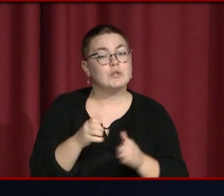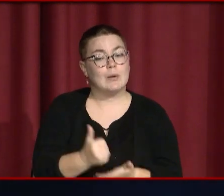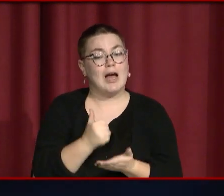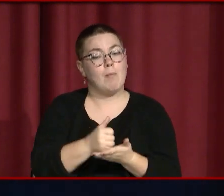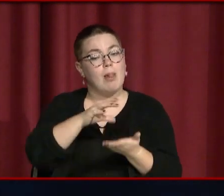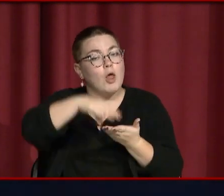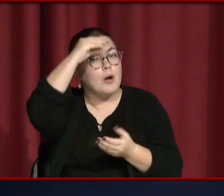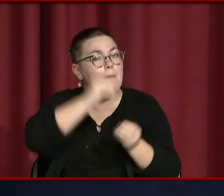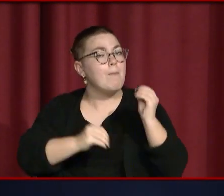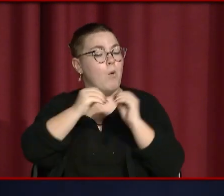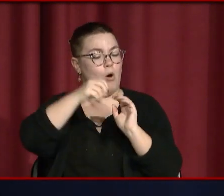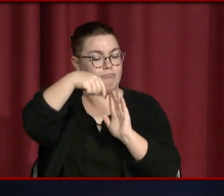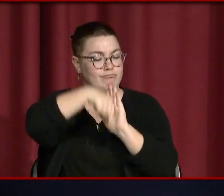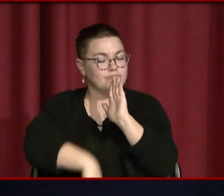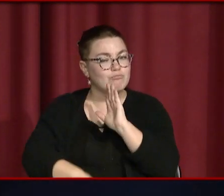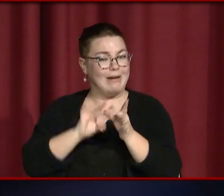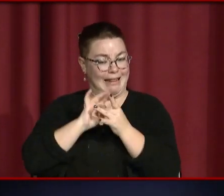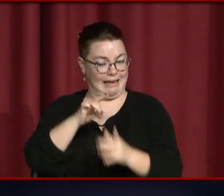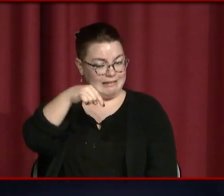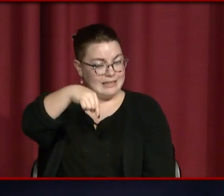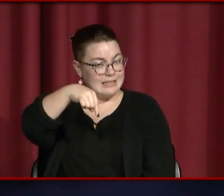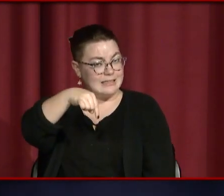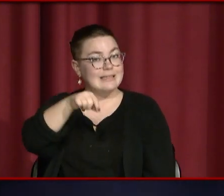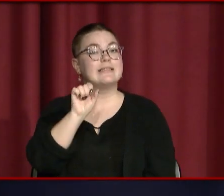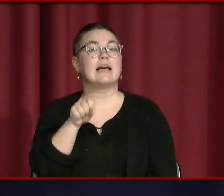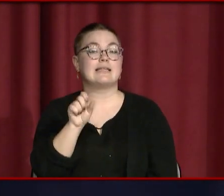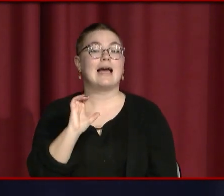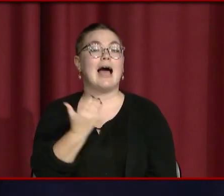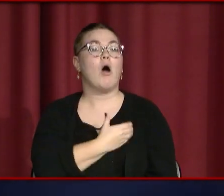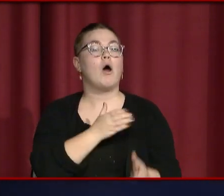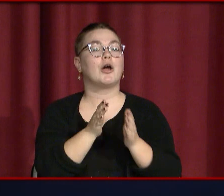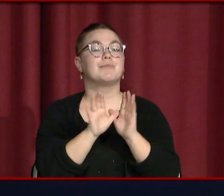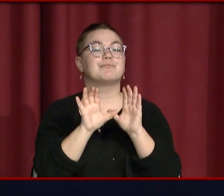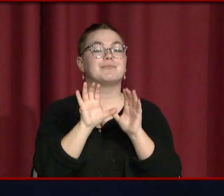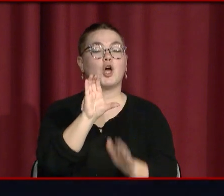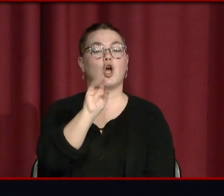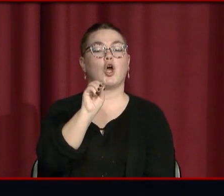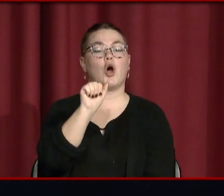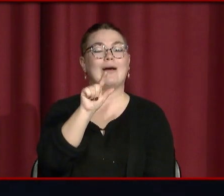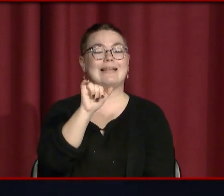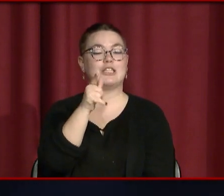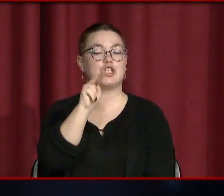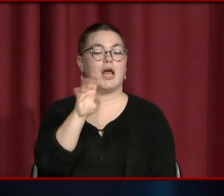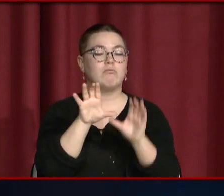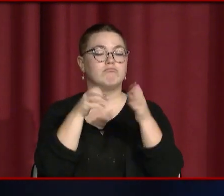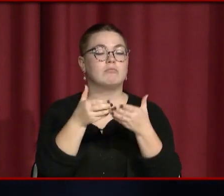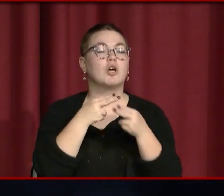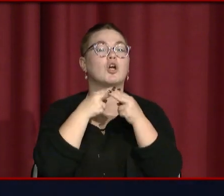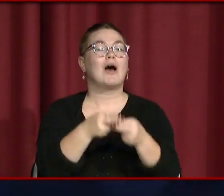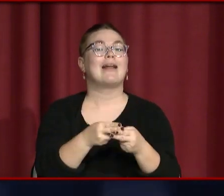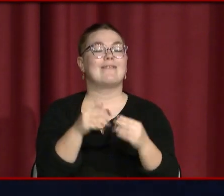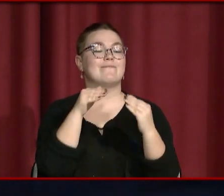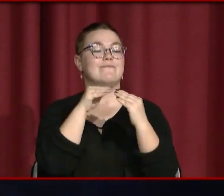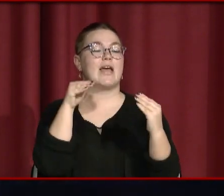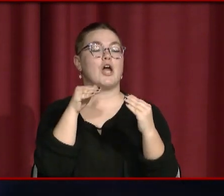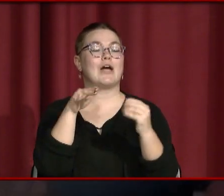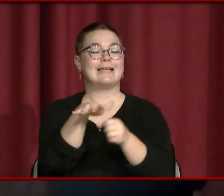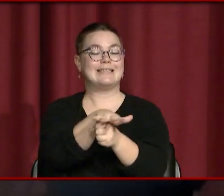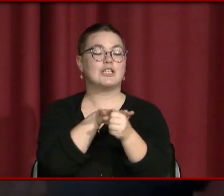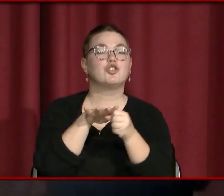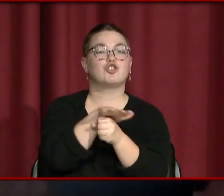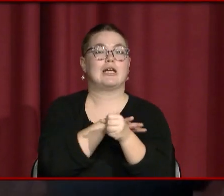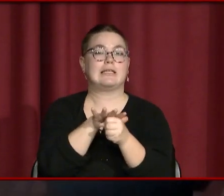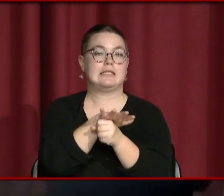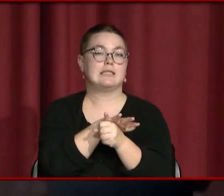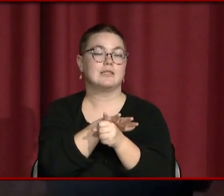recommend? Yeah, so our coalition is called Fair Districts Ohio, and we've been around for many decades, and we will be around